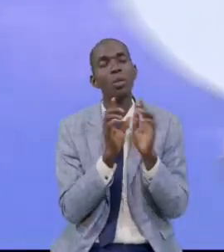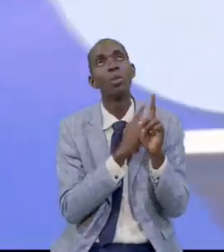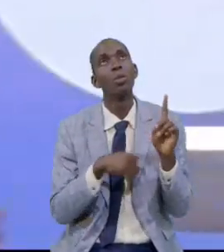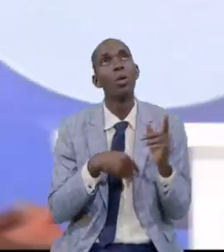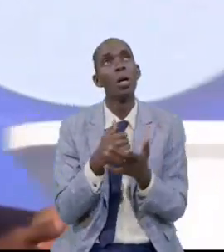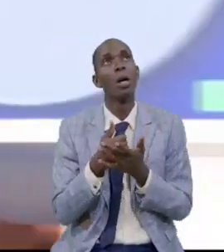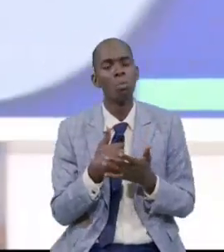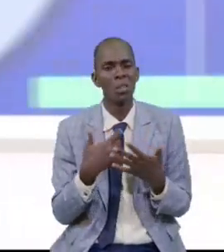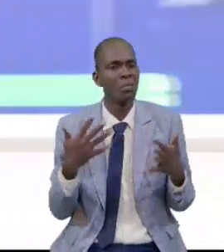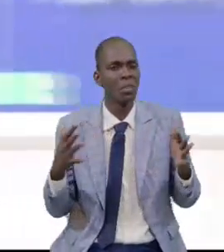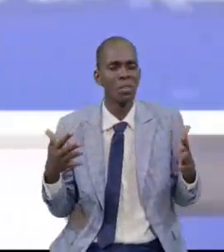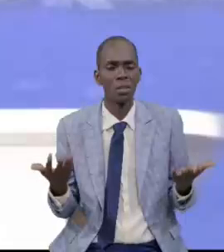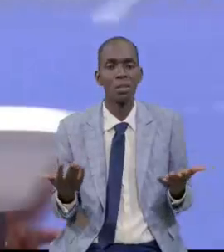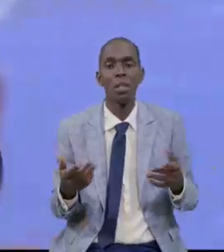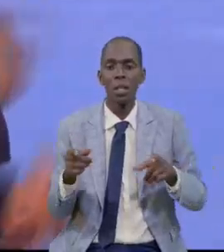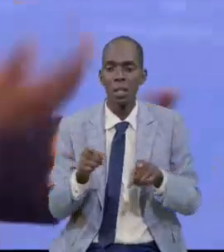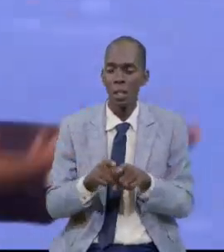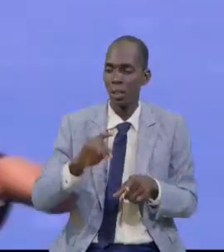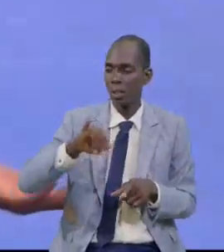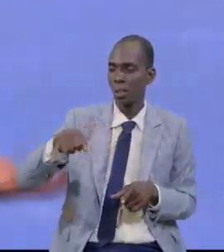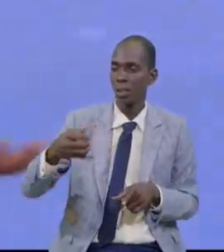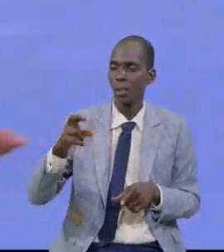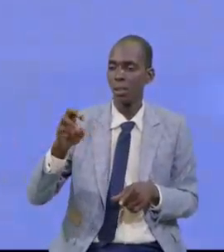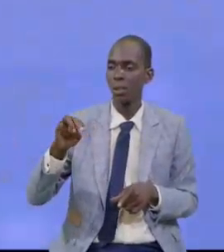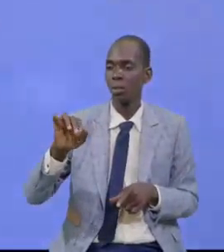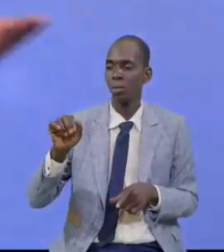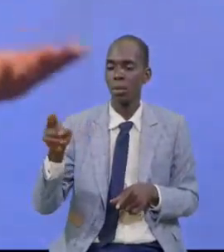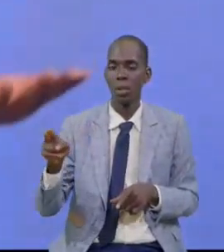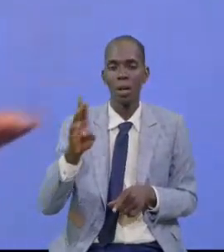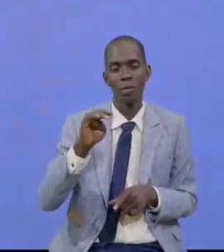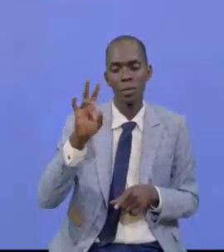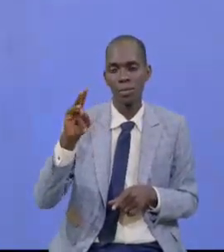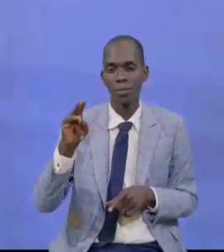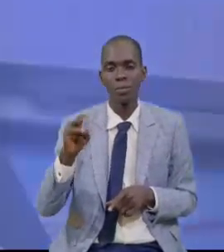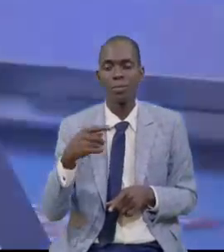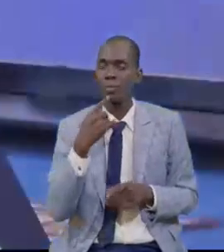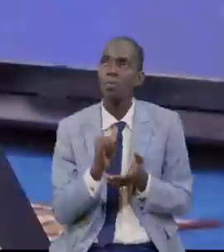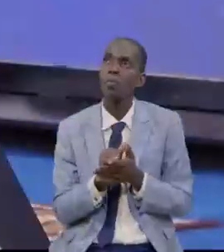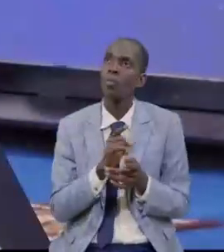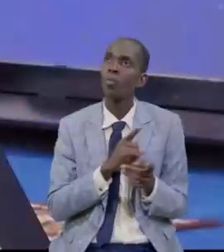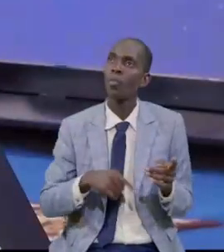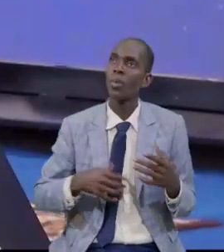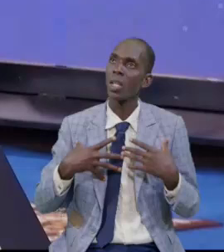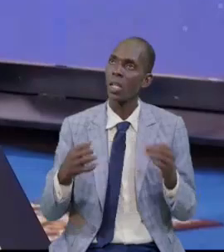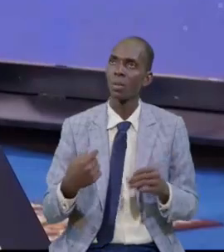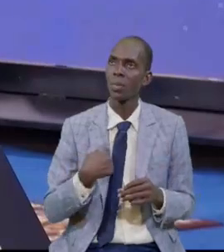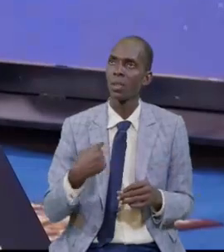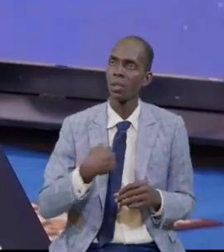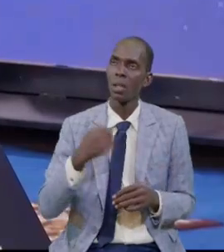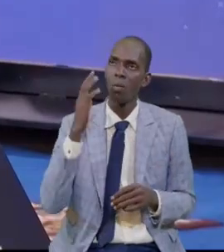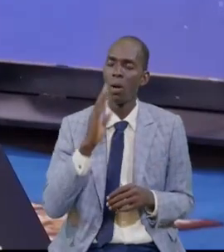Jeremiah 17:14, save me, heal me, and I shall be healed. A short